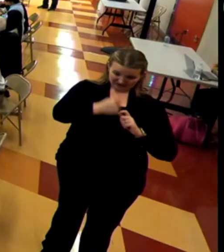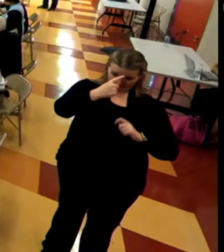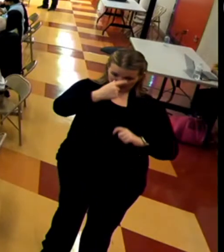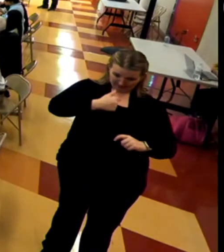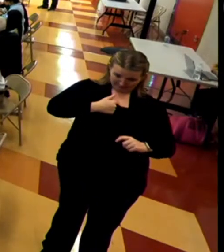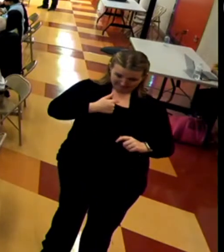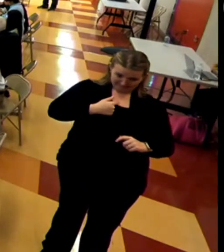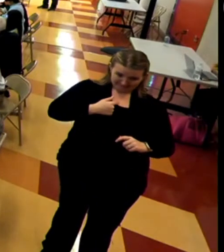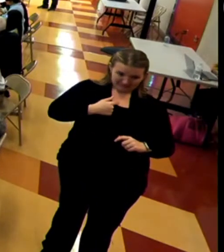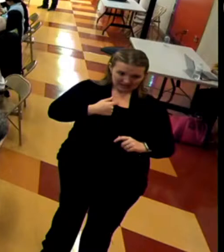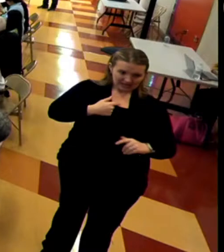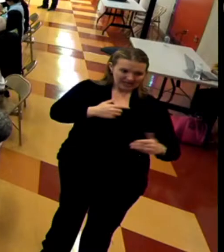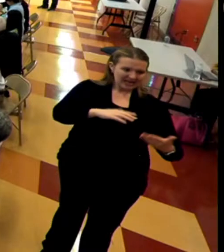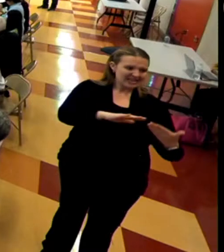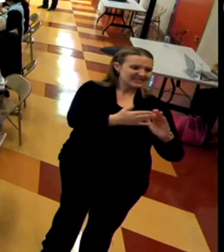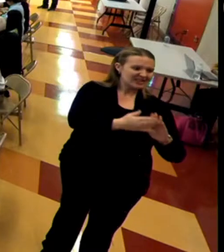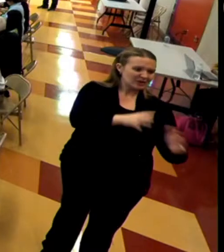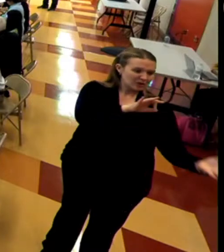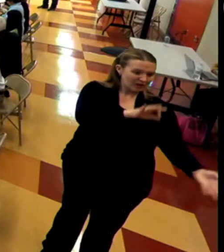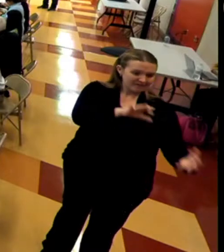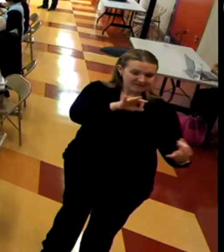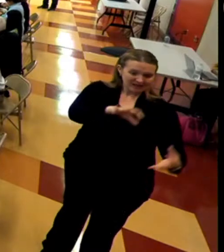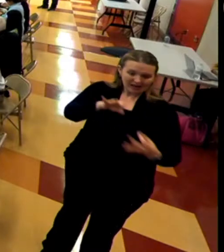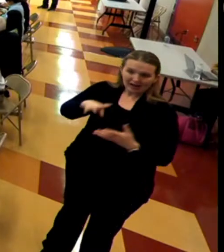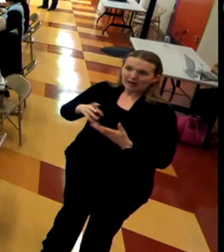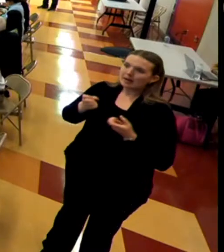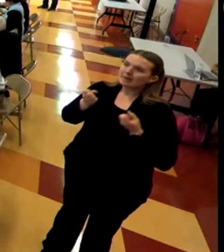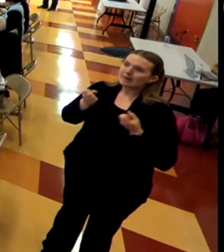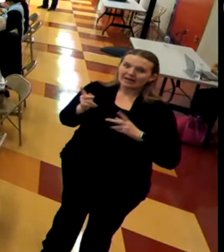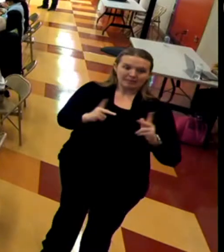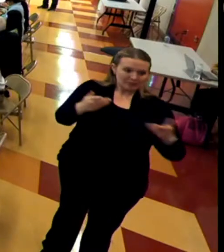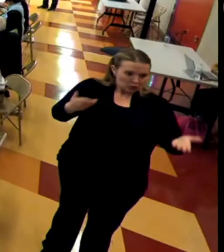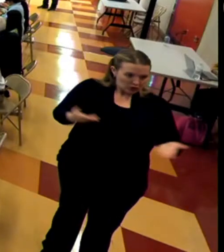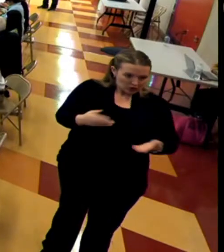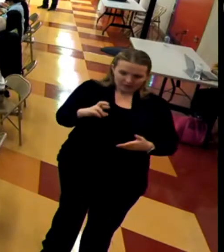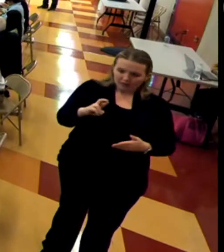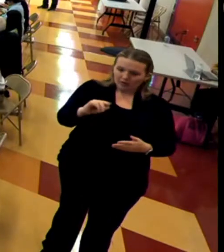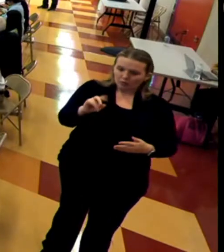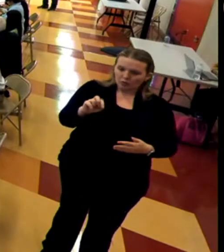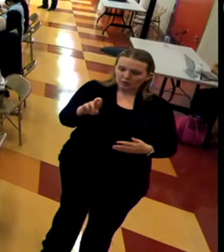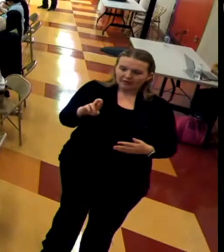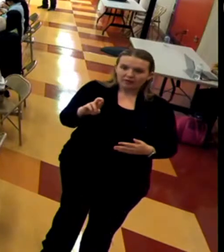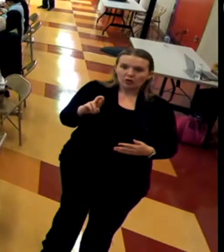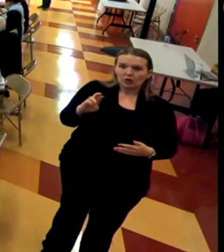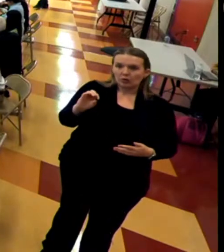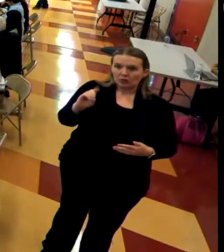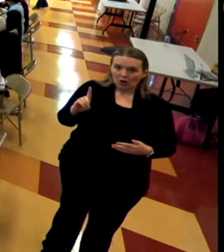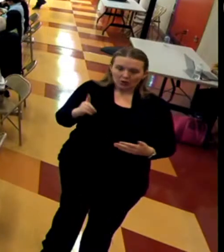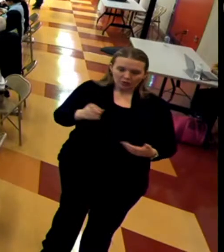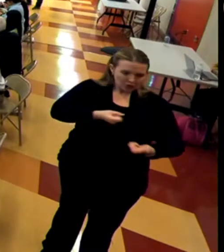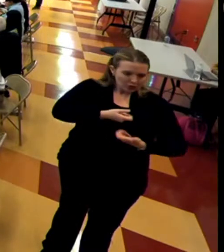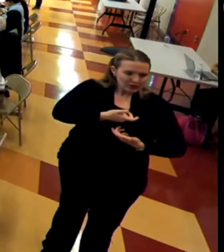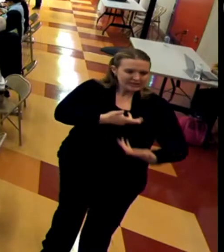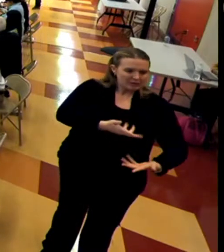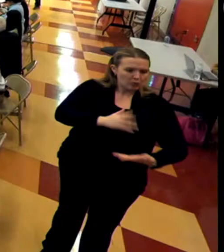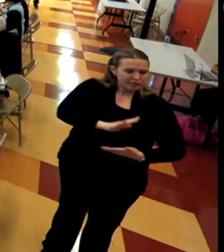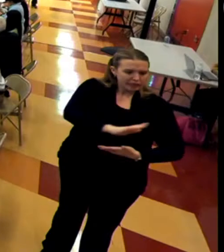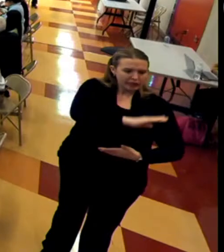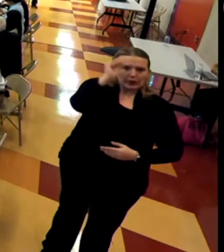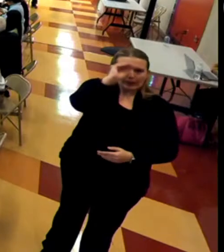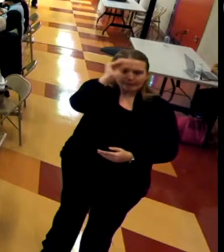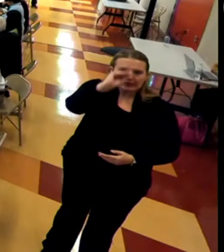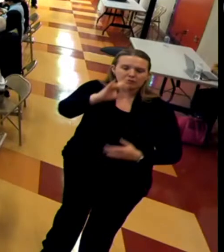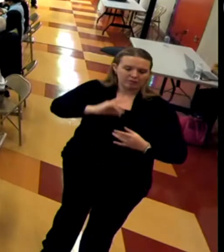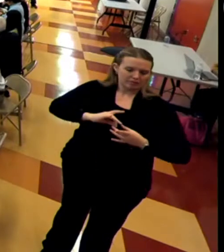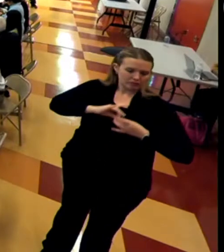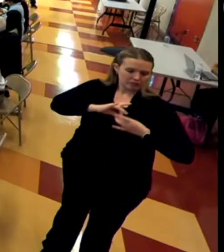also listening to the community, just like we had a lot of people from River Road here tonight who expressed their opinion